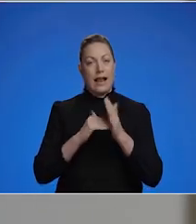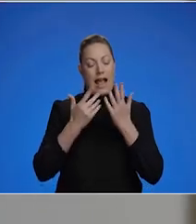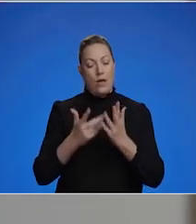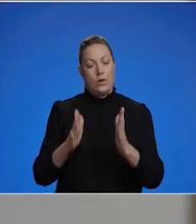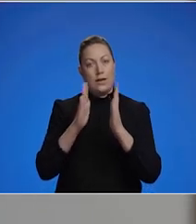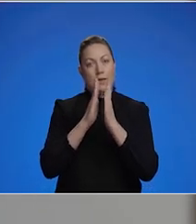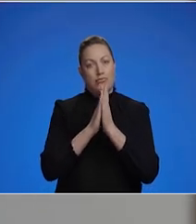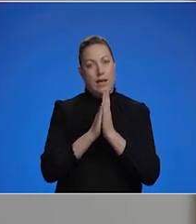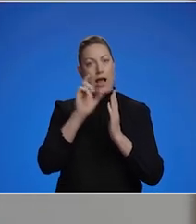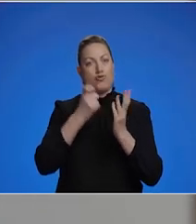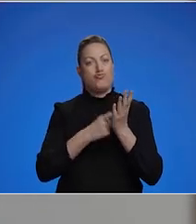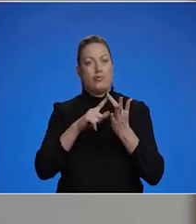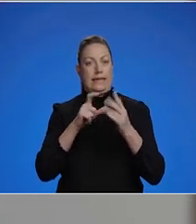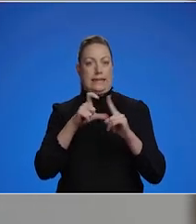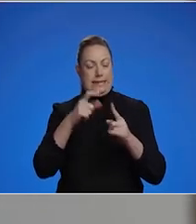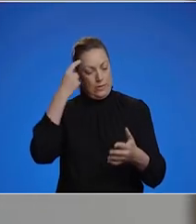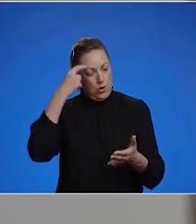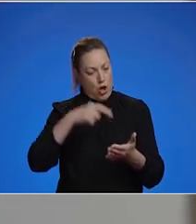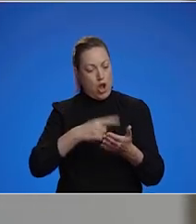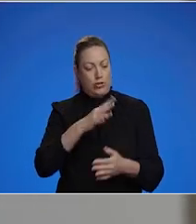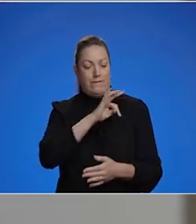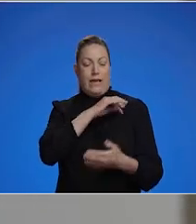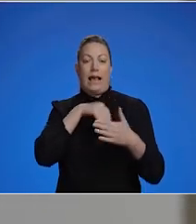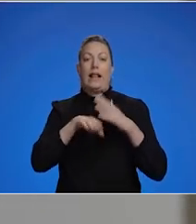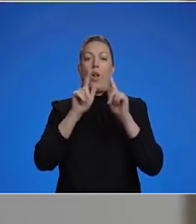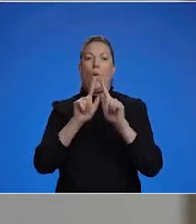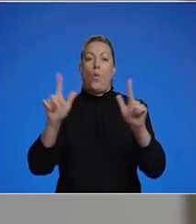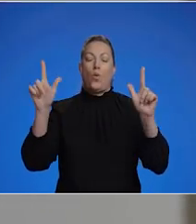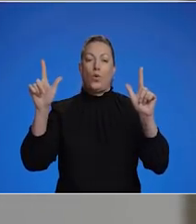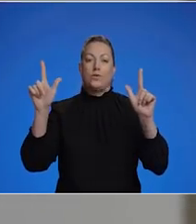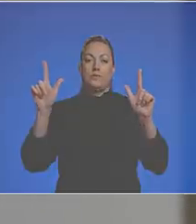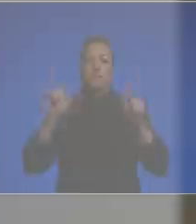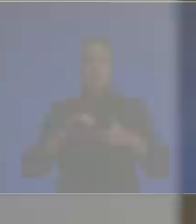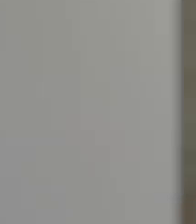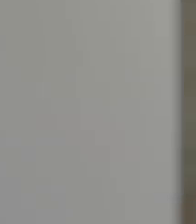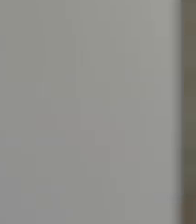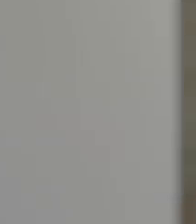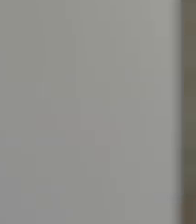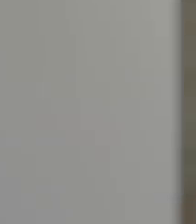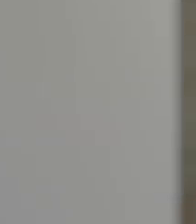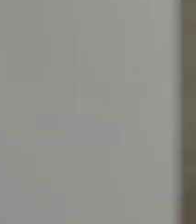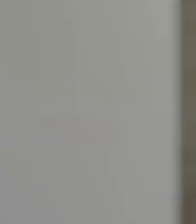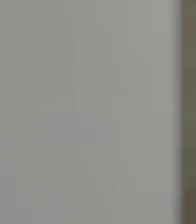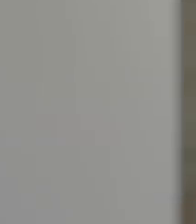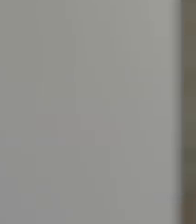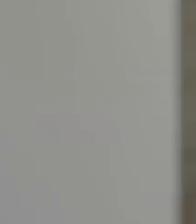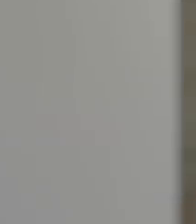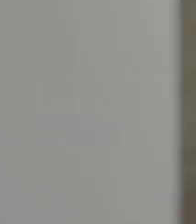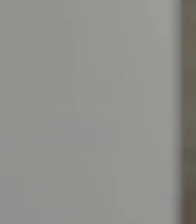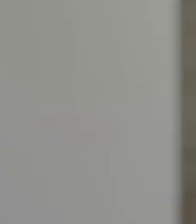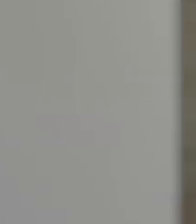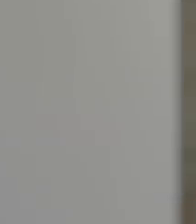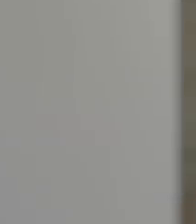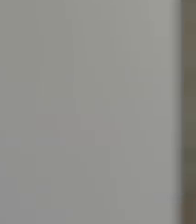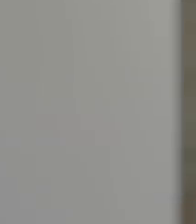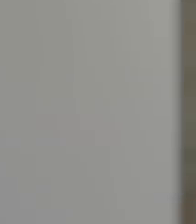Now we pray our creed. We acknowledge our faith in the Lord. I believe in God, the Father Almighty,